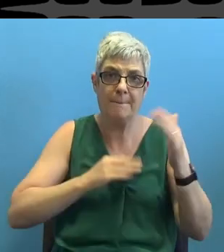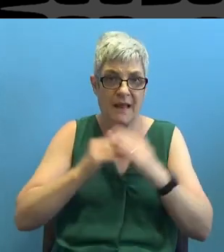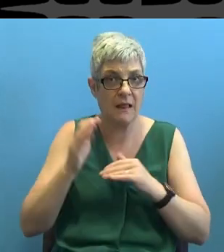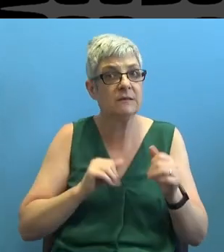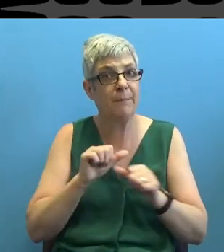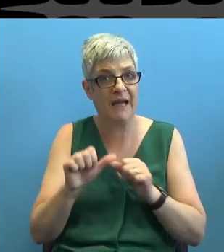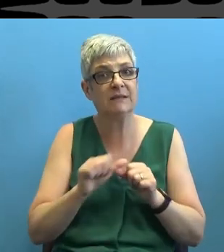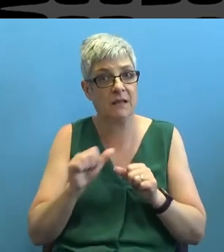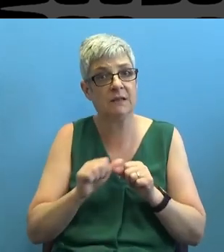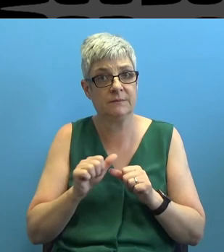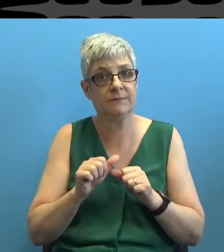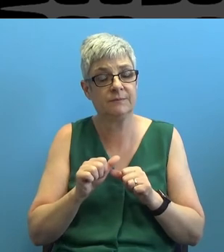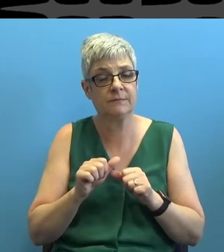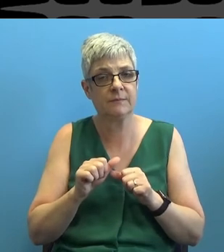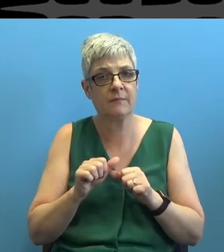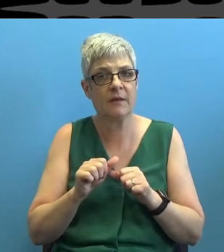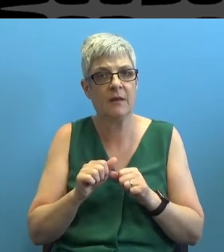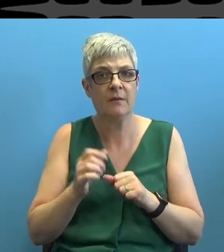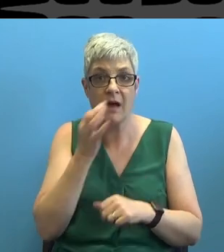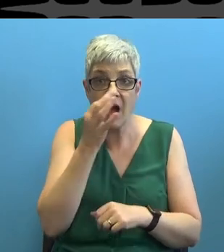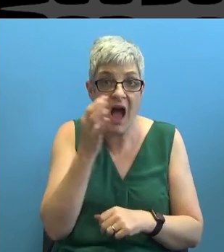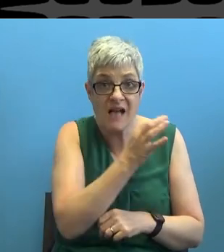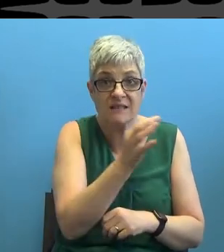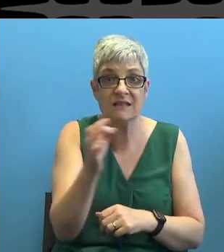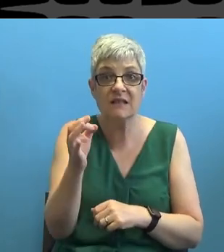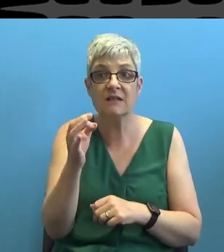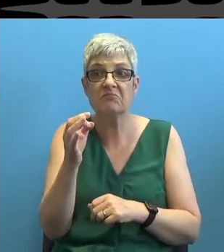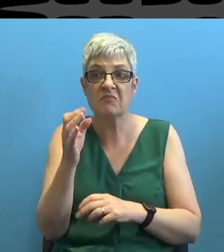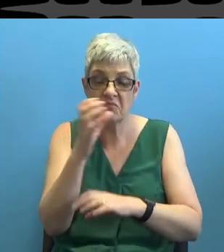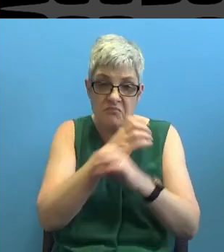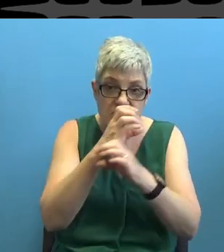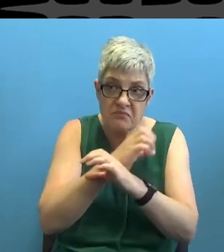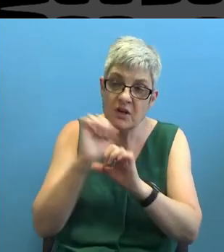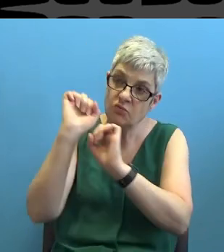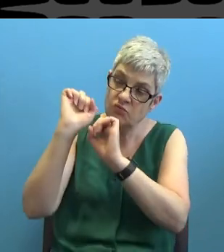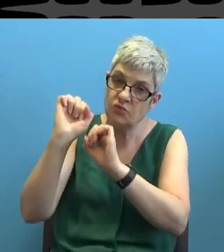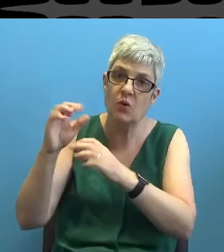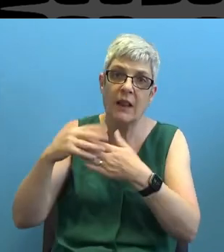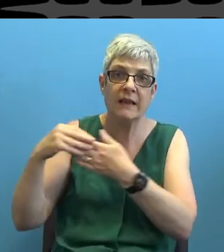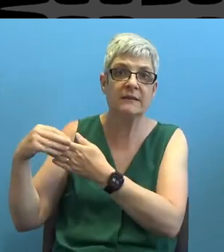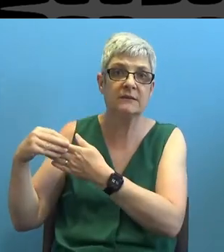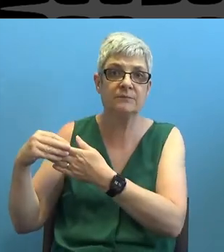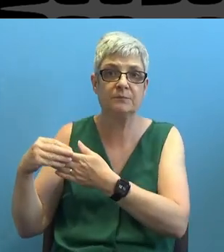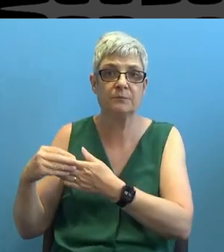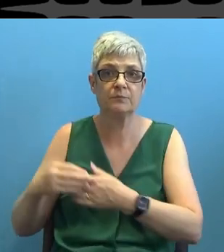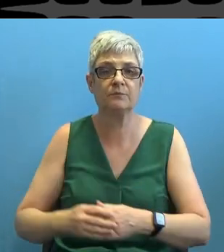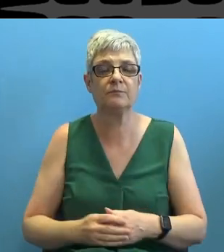better by asking for and seeking your leading.